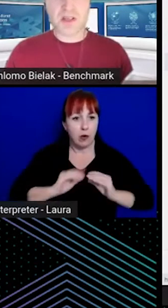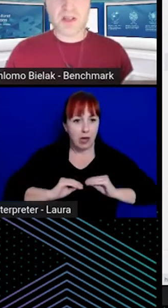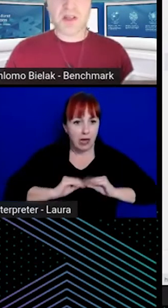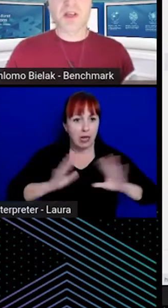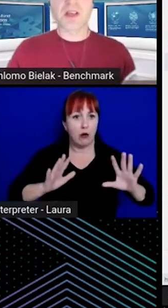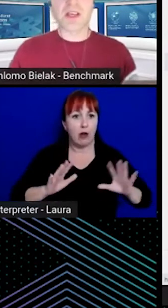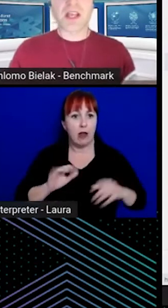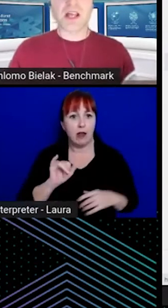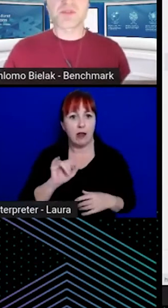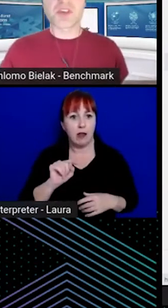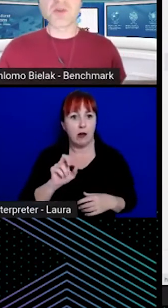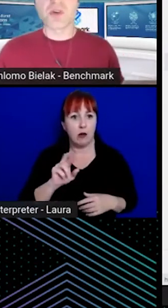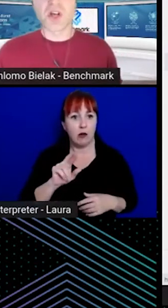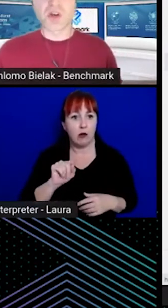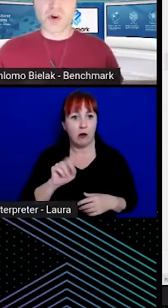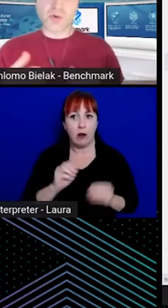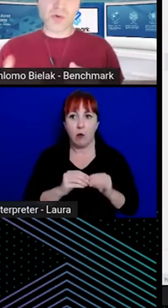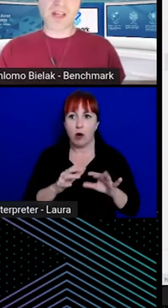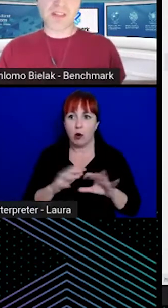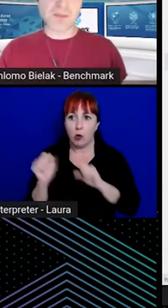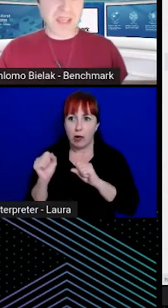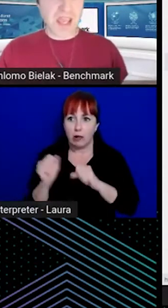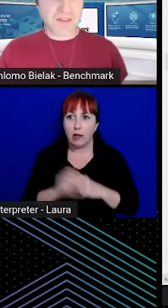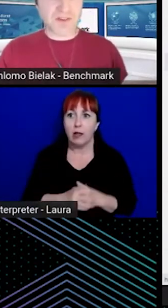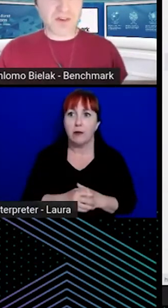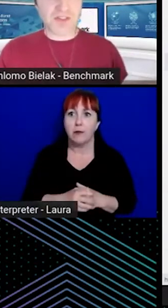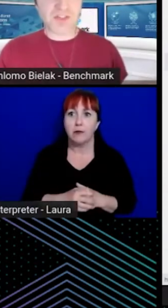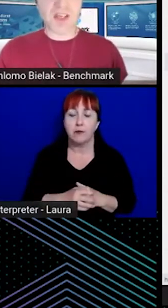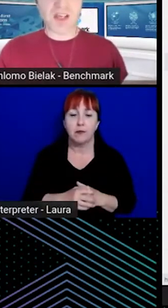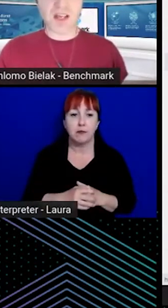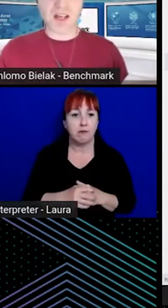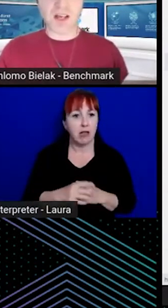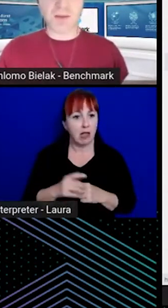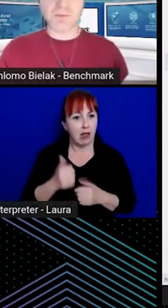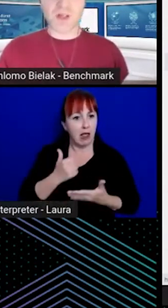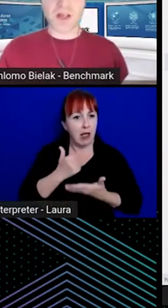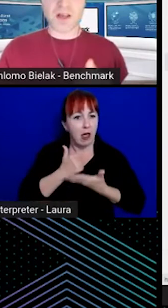quickly. It helps you correct the behaviors